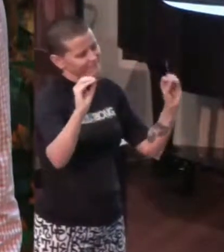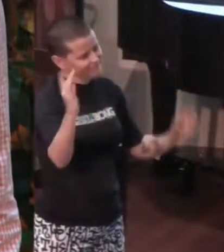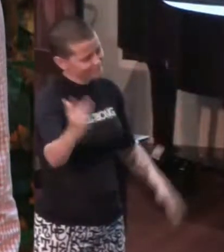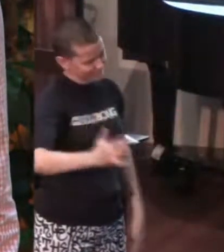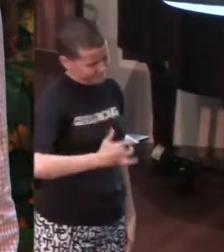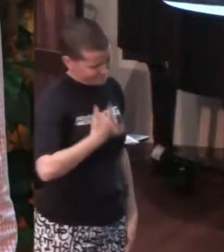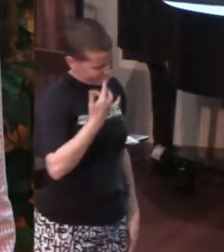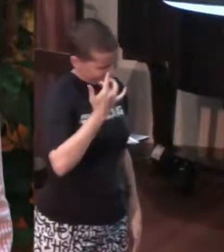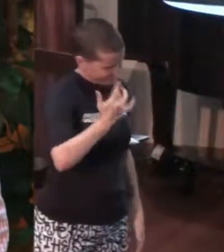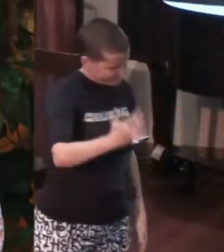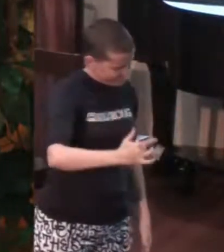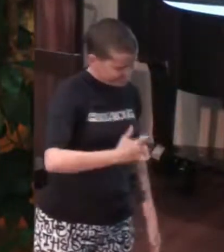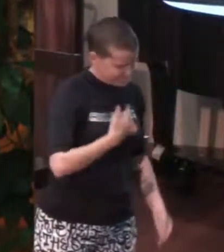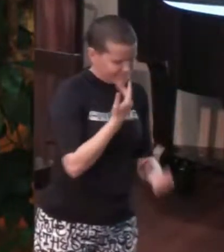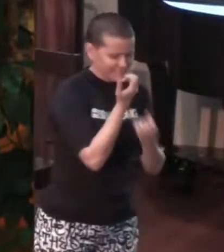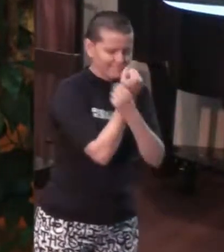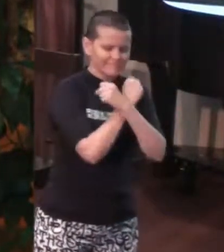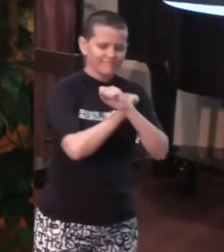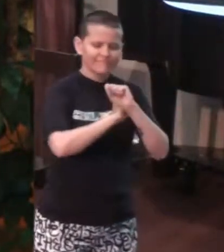like being free.